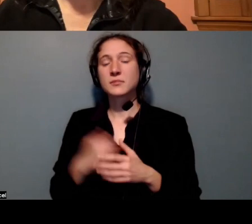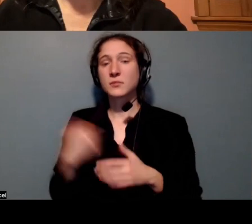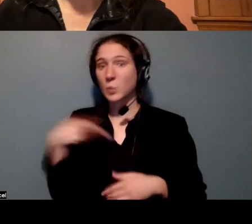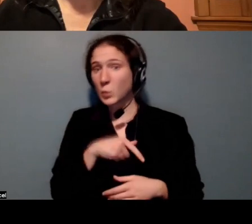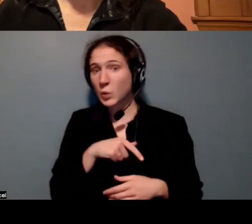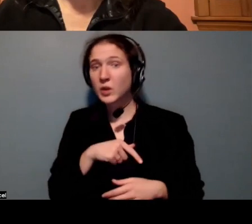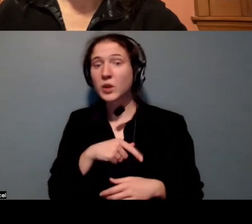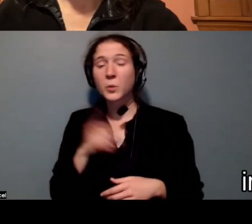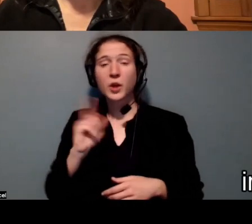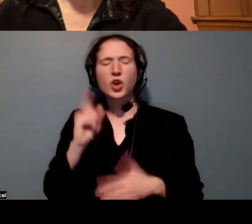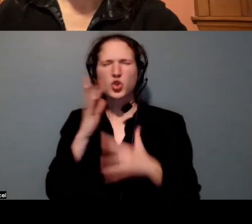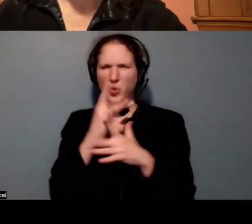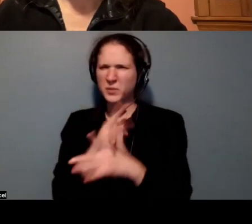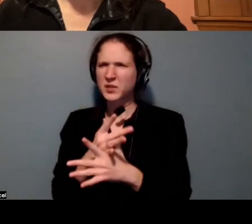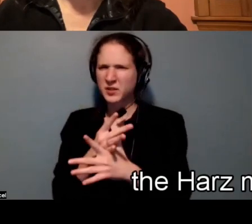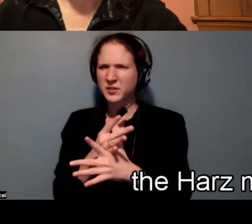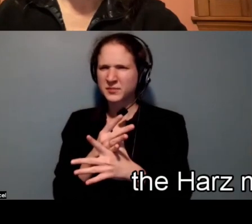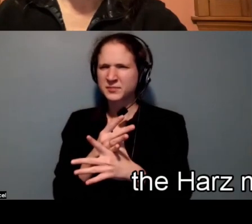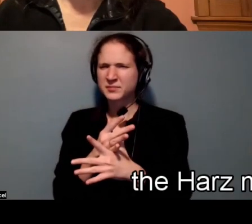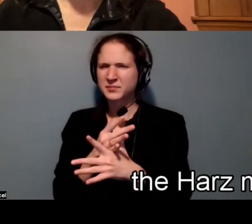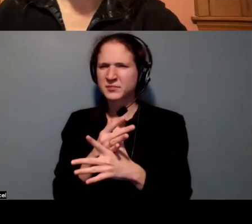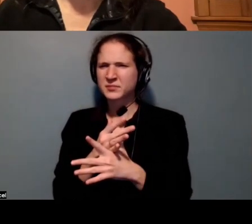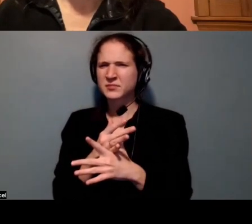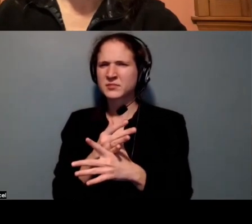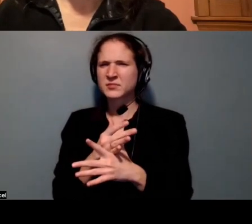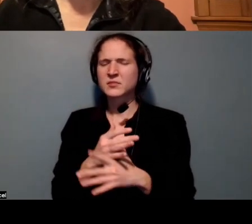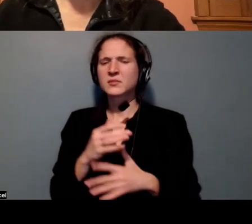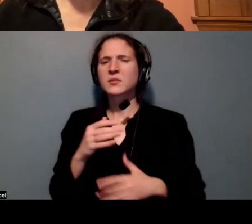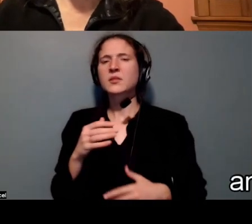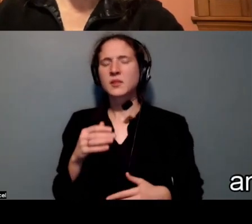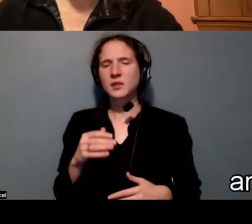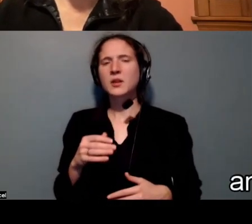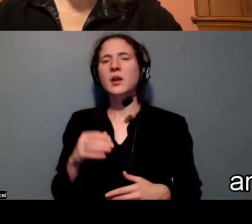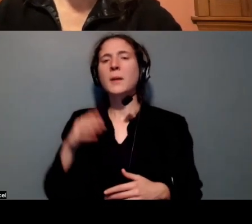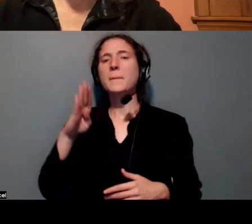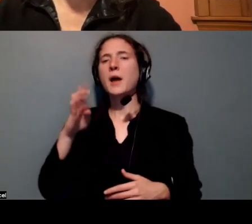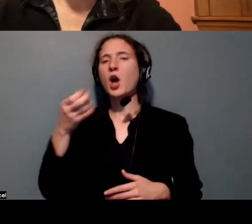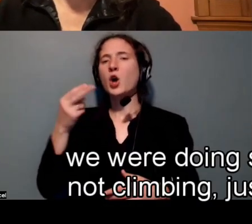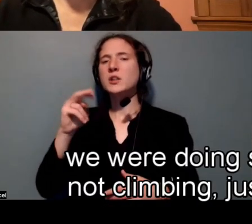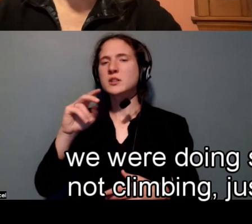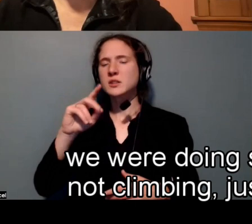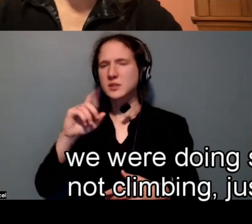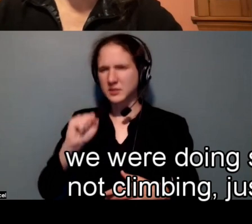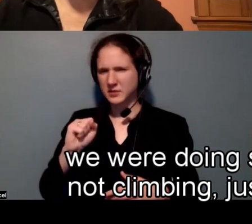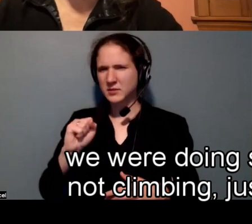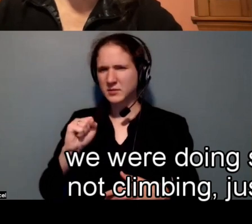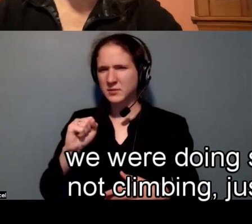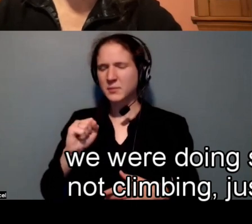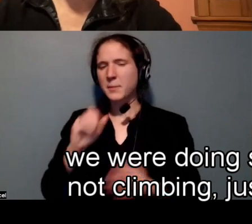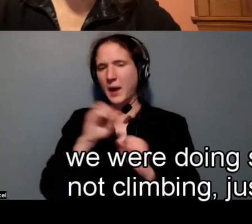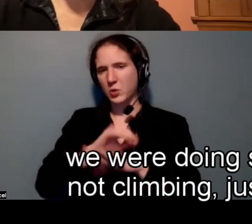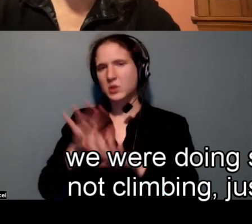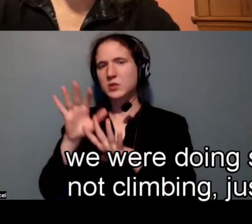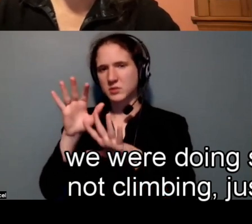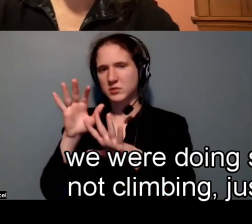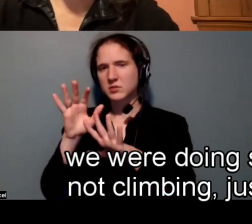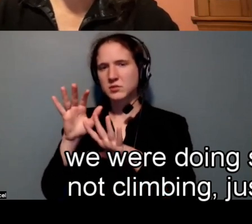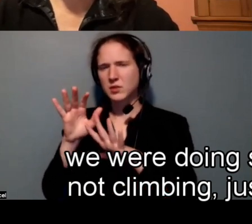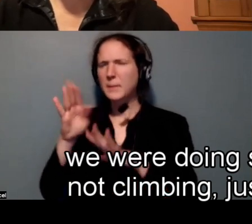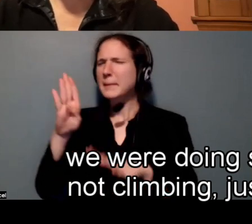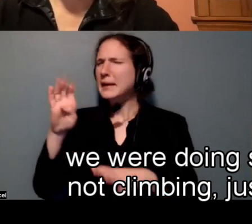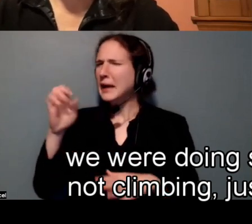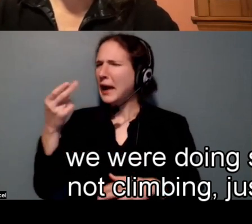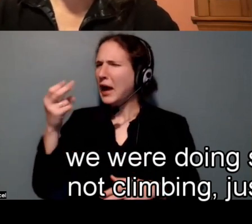Germany, in the Harz Mountains. And we were doing some not climbing,